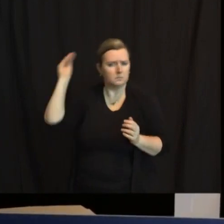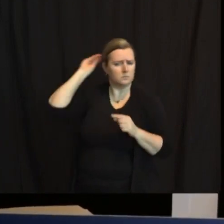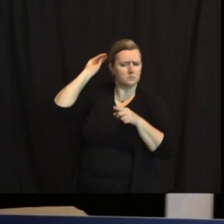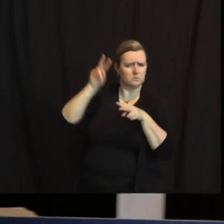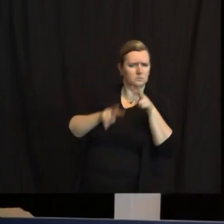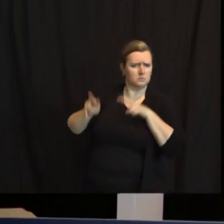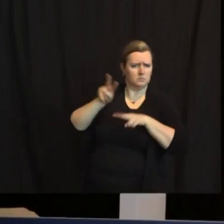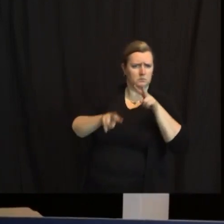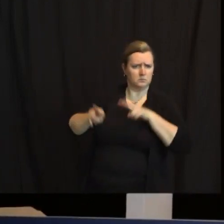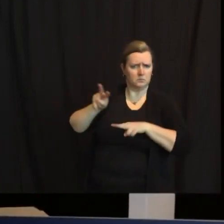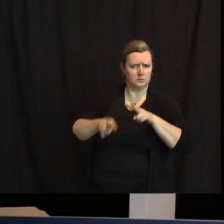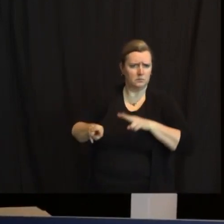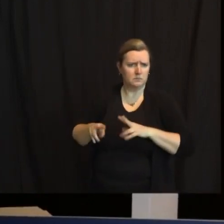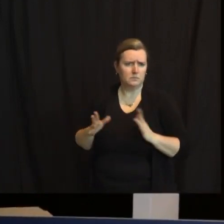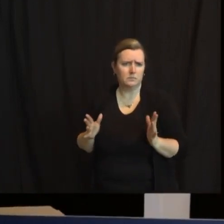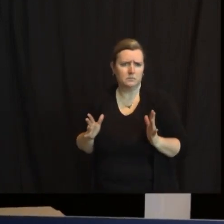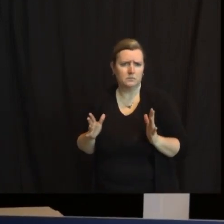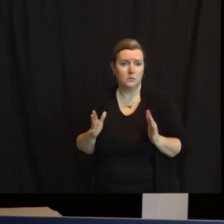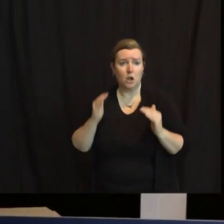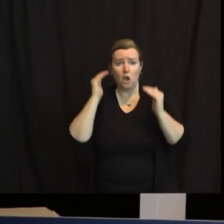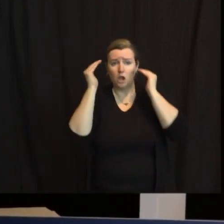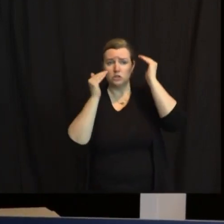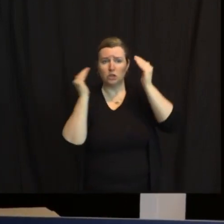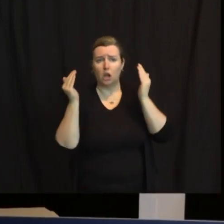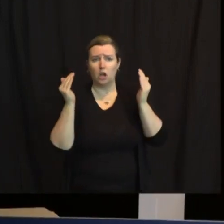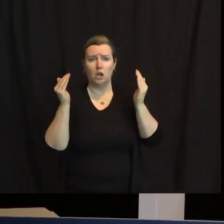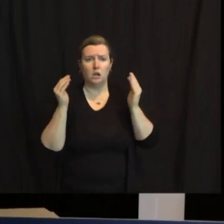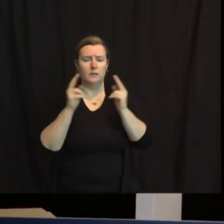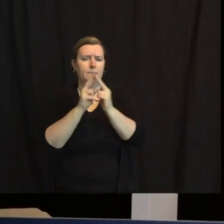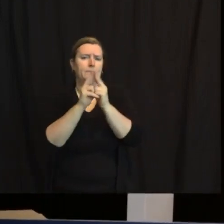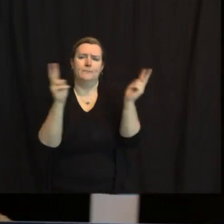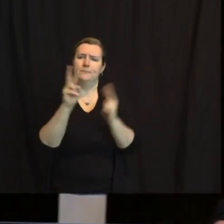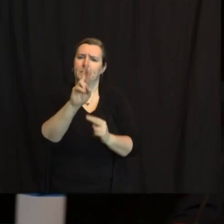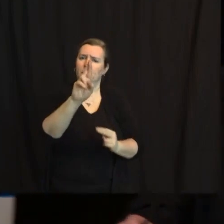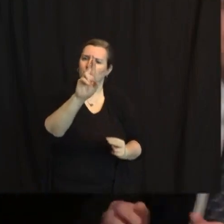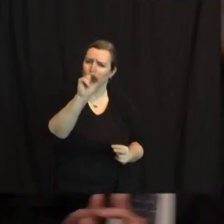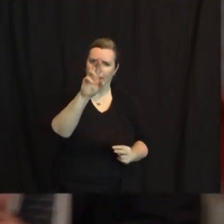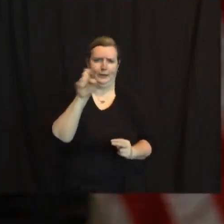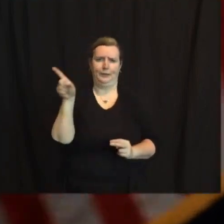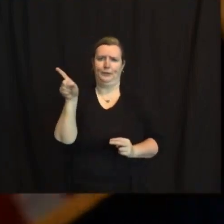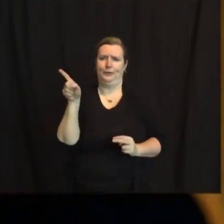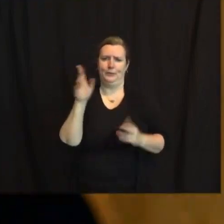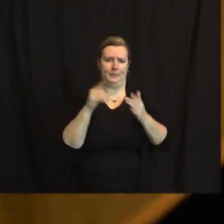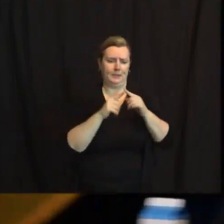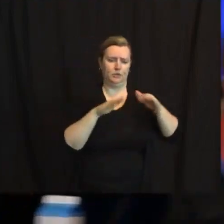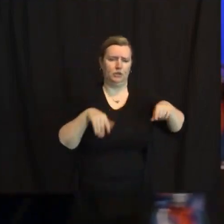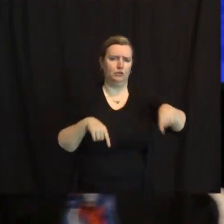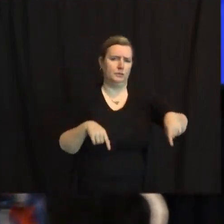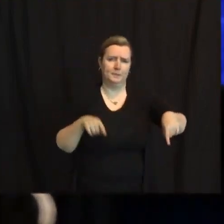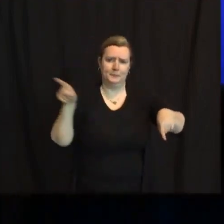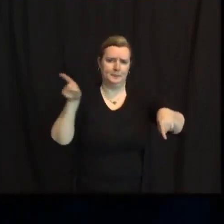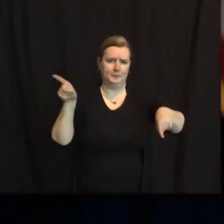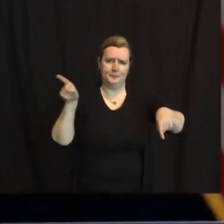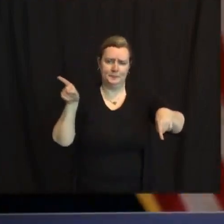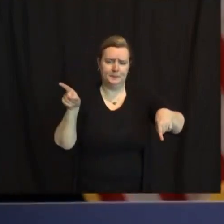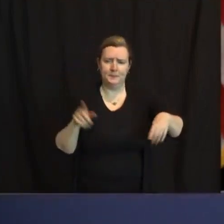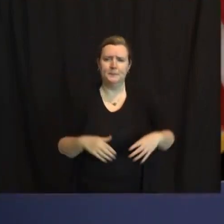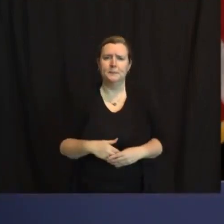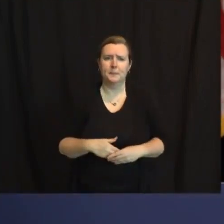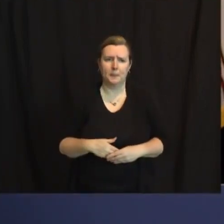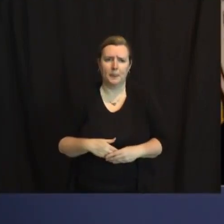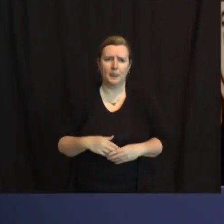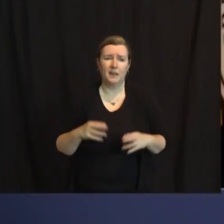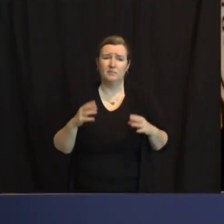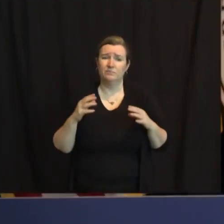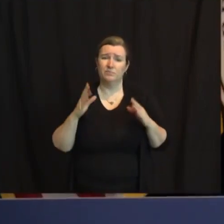among adults is what you're saying, right? Correct. Extremely rare amongst adults. By the way, let me just say this, and please God, it stays this way. We have no